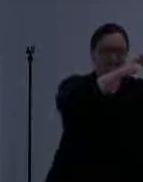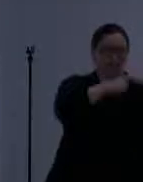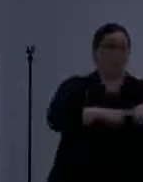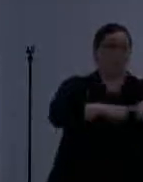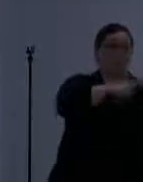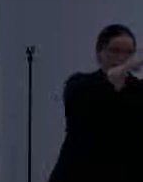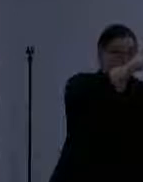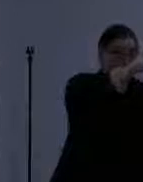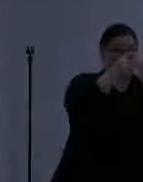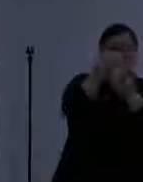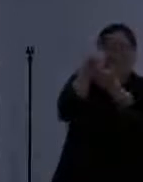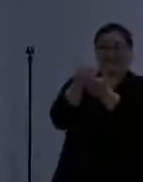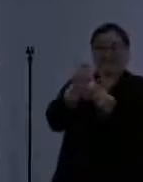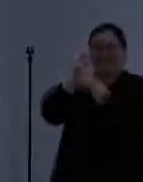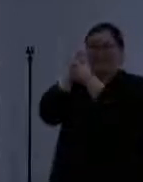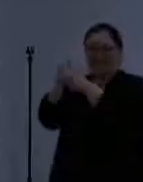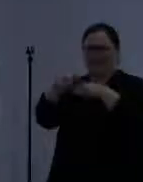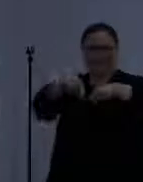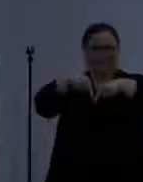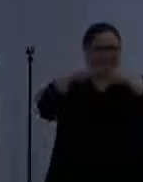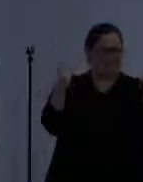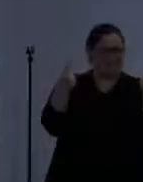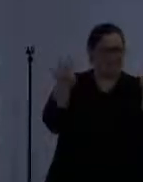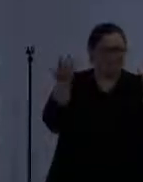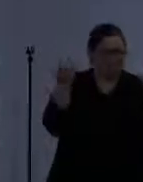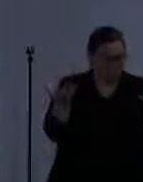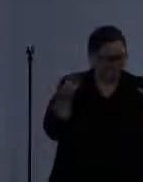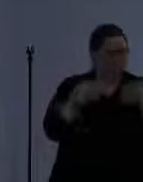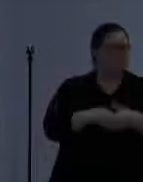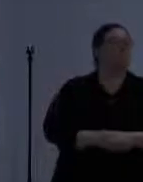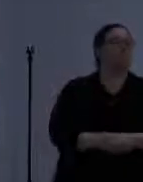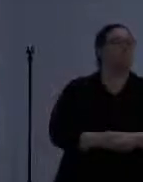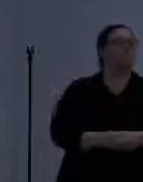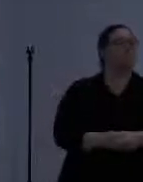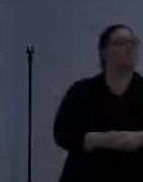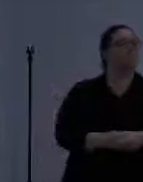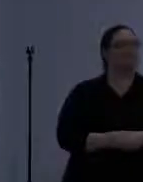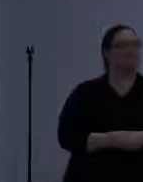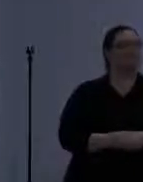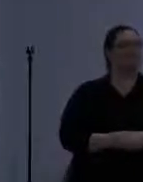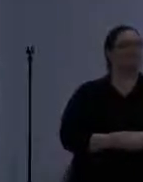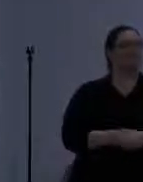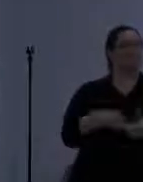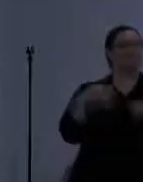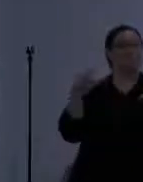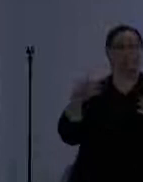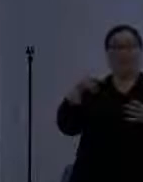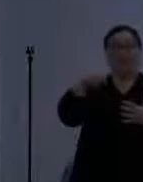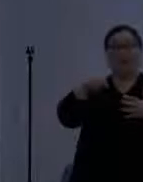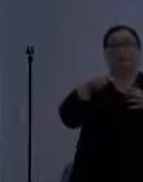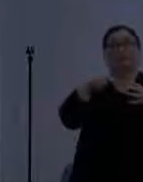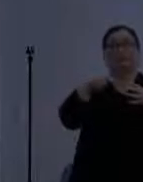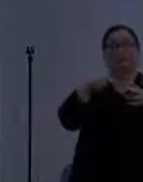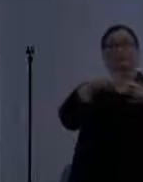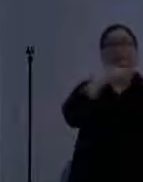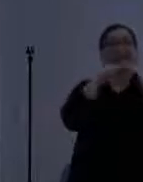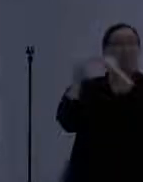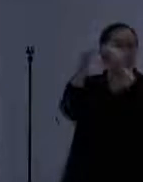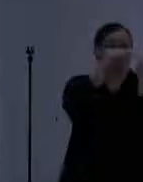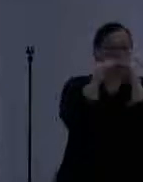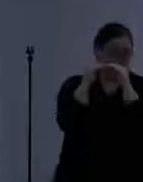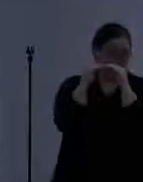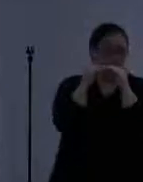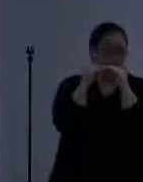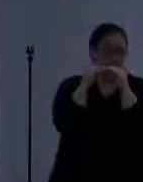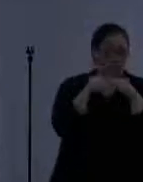The first point is that it's that nationally consistent approach. So the Quality and Safeguard Commission